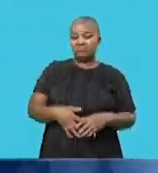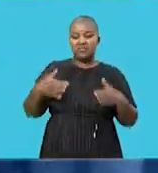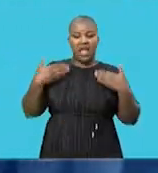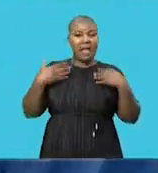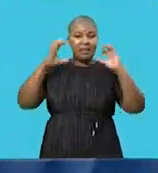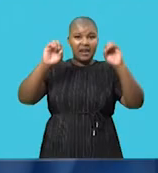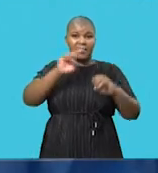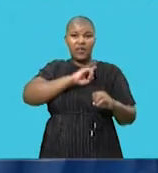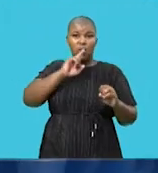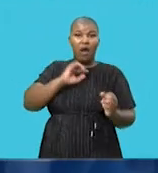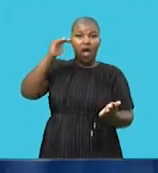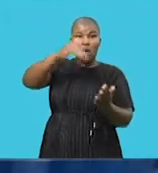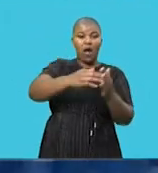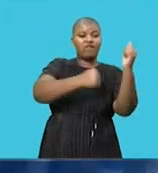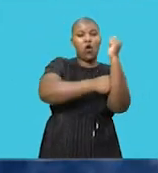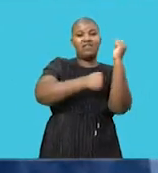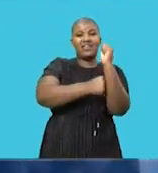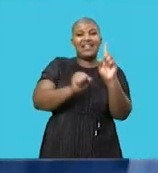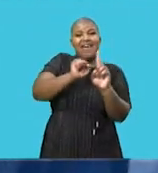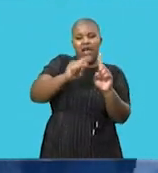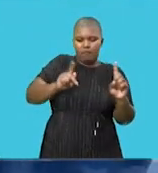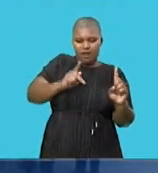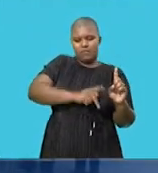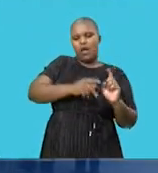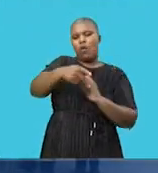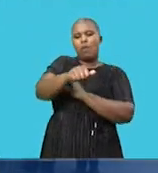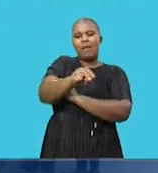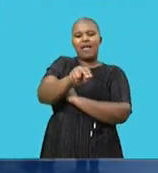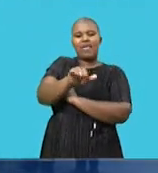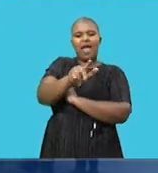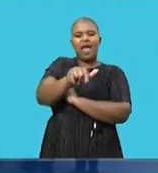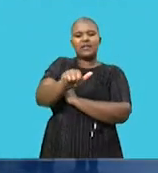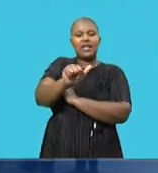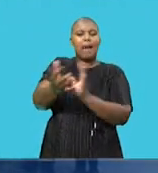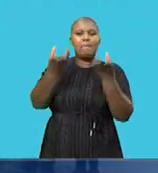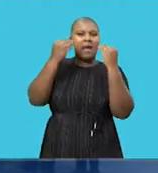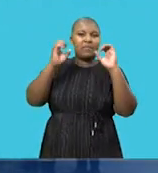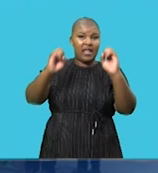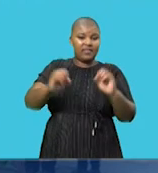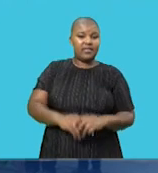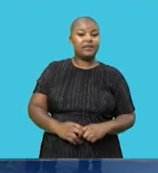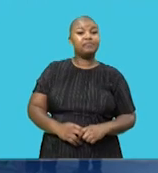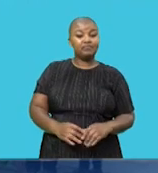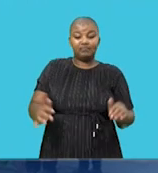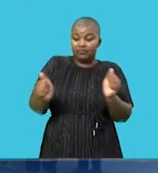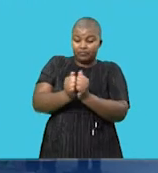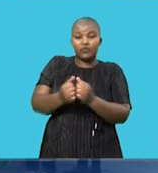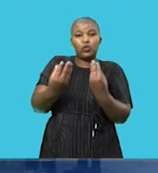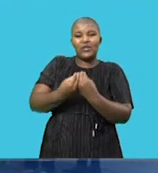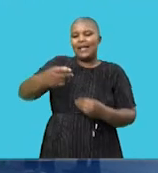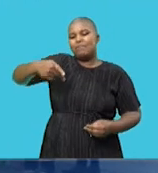ehhovisini likandunankulu waseGolo Premier uPanyaza Lesufi befike bengamtholi. Lokhu kuza njengobake leli qembu ngokubambisana nabasebenzi